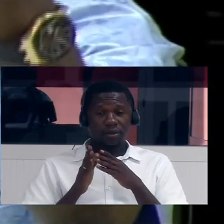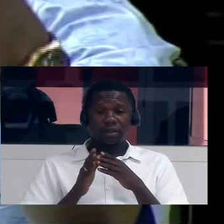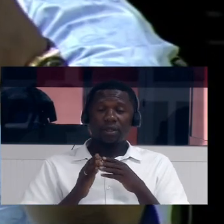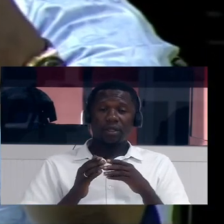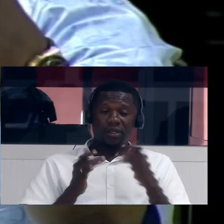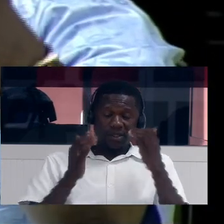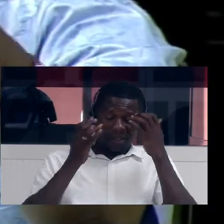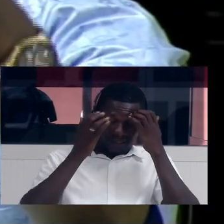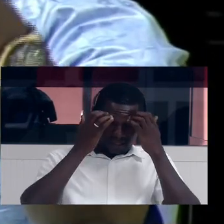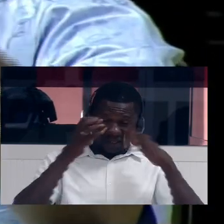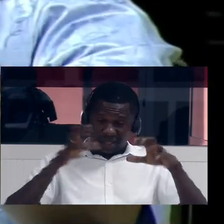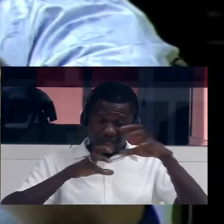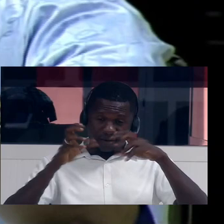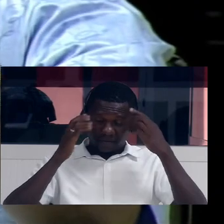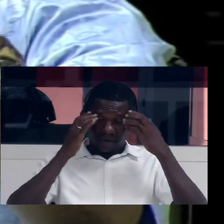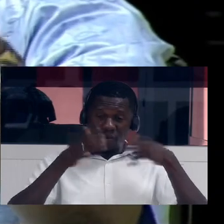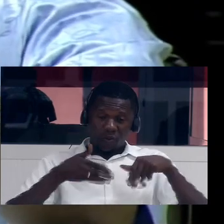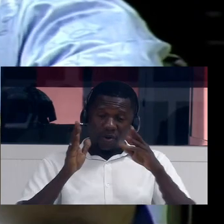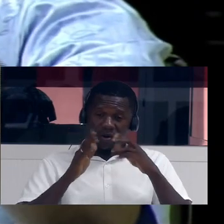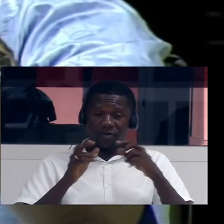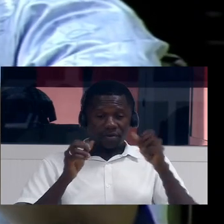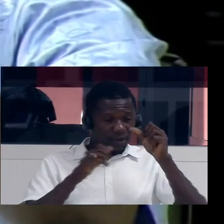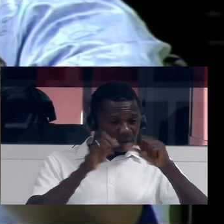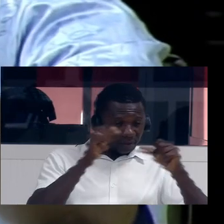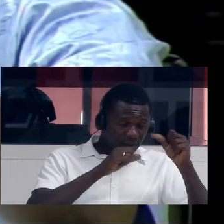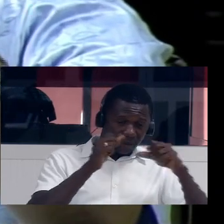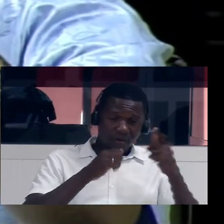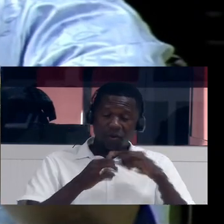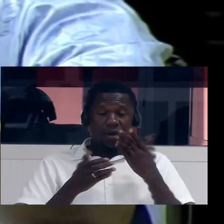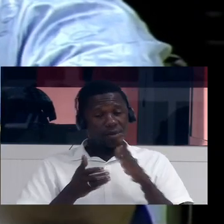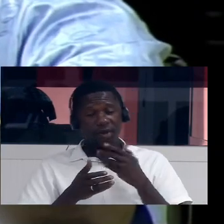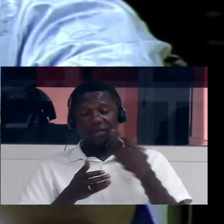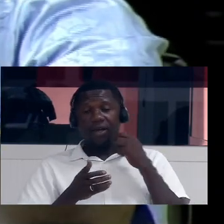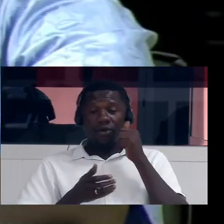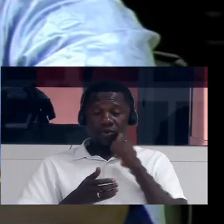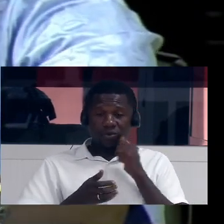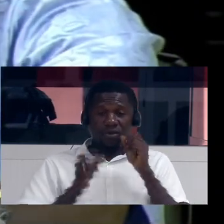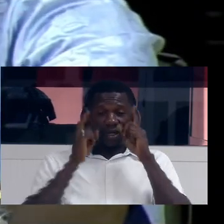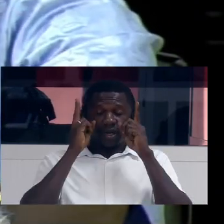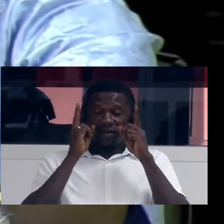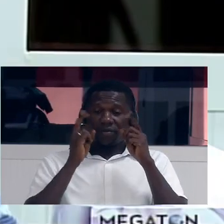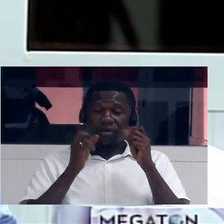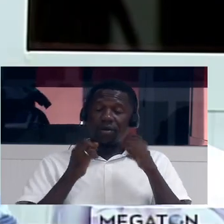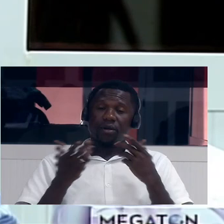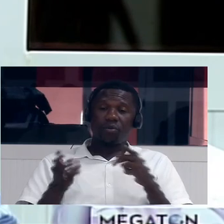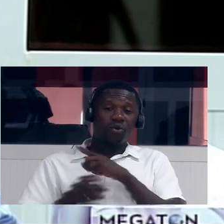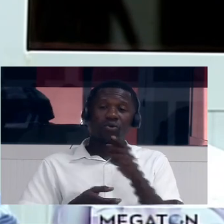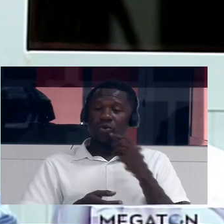scientific way of assessing whether they in fact have used live ammunition, but you did not use it.